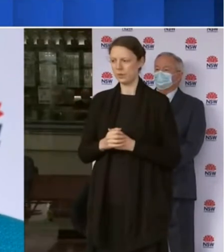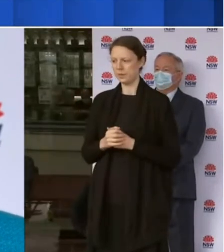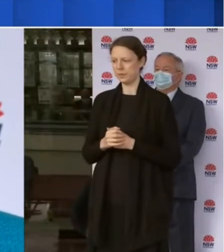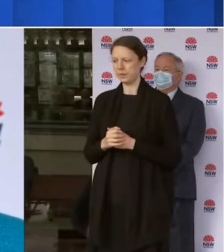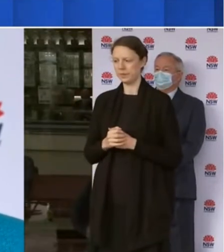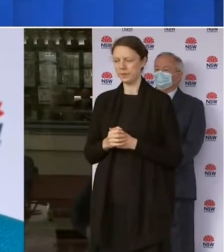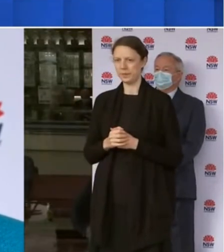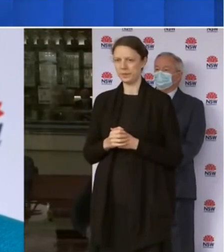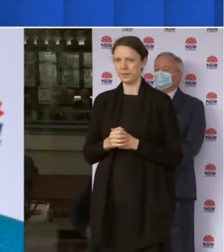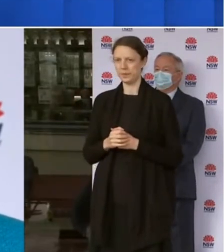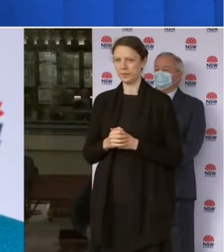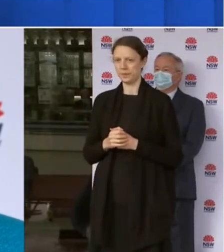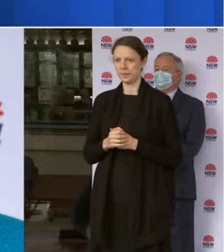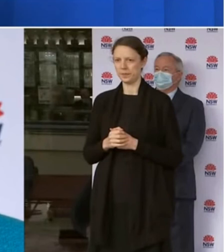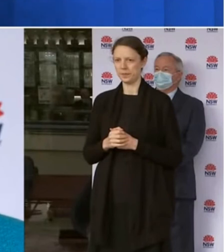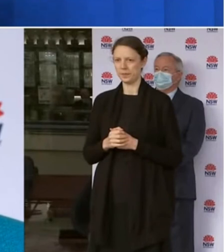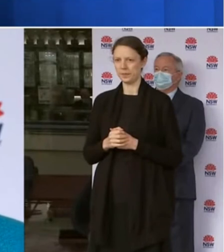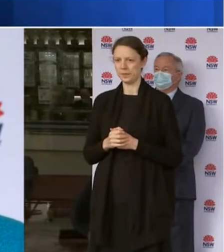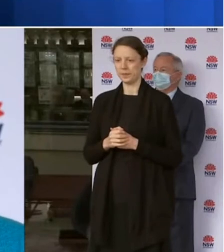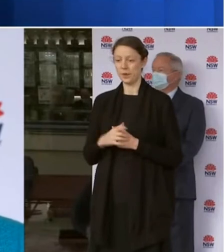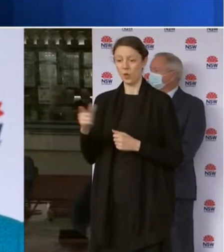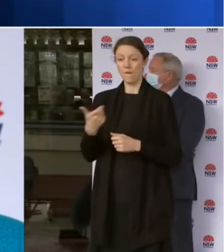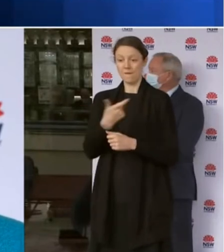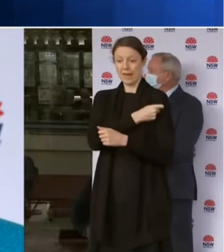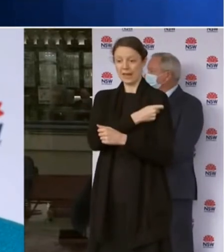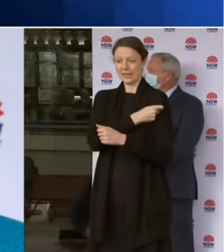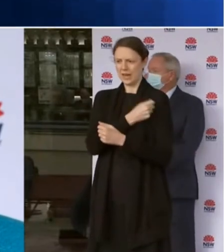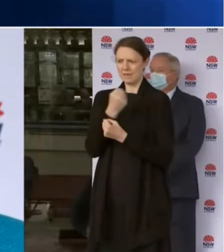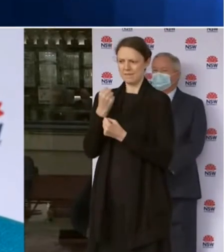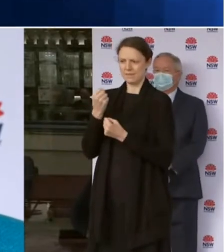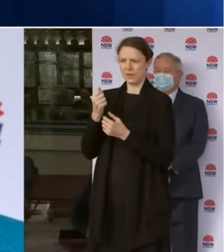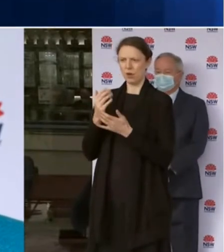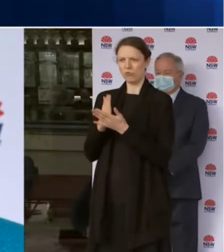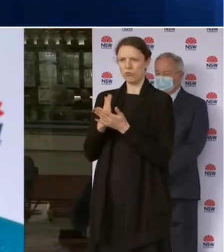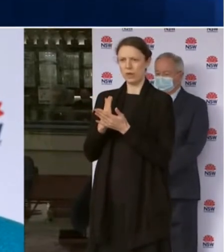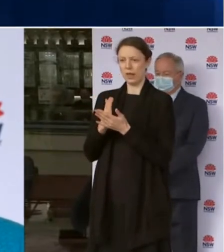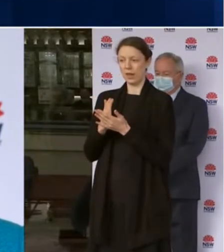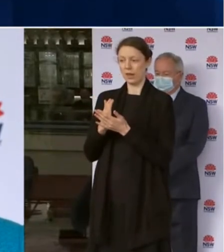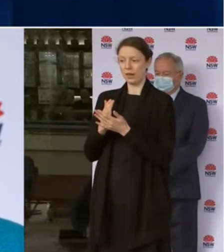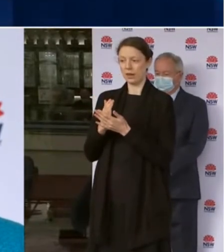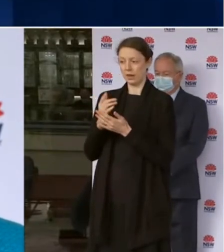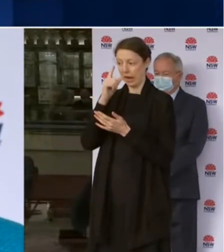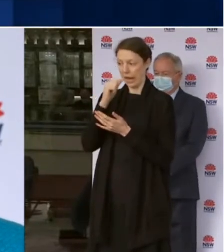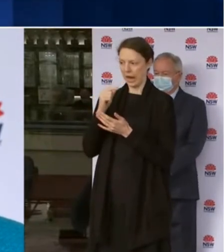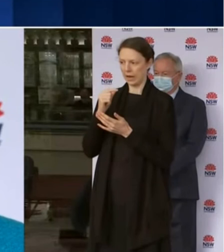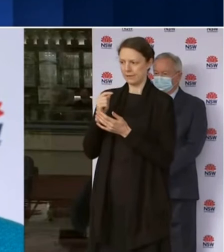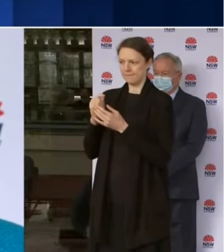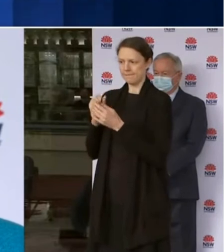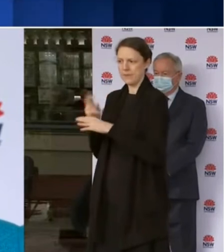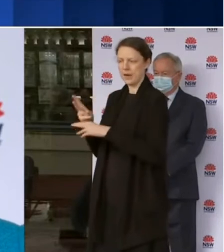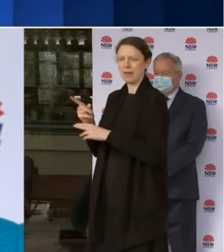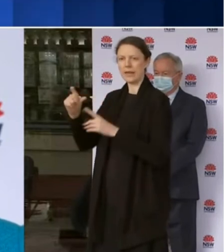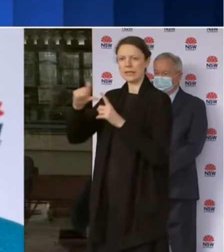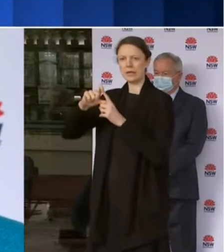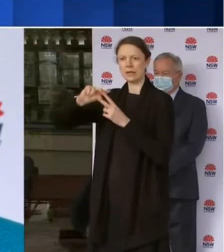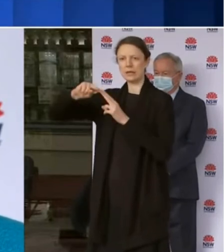we've had early indications that the vaccines are very resistant against this current contagious strain which is good news. It's positive